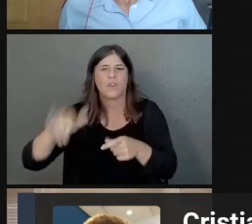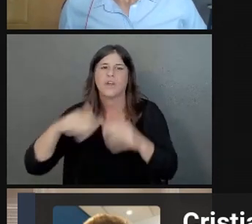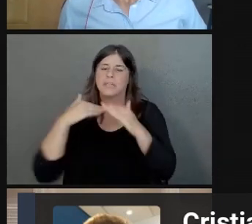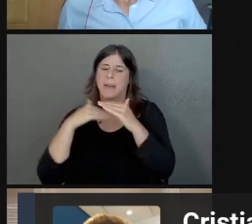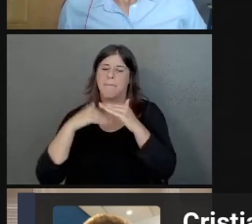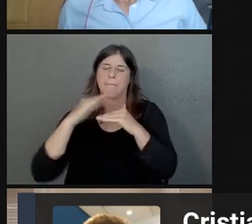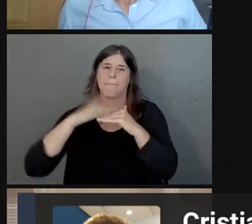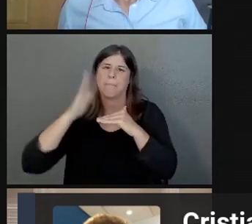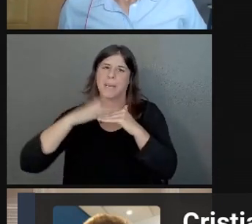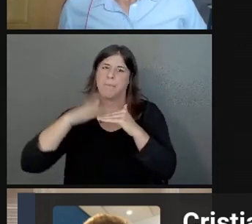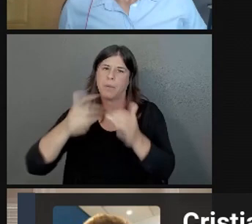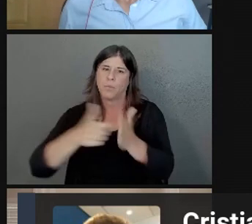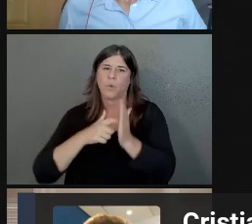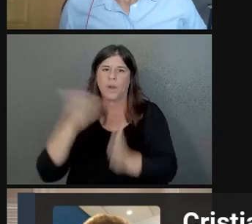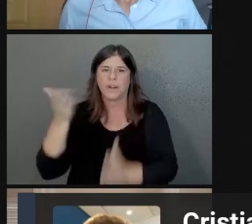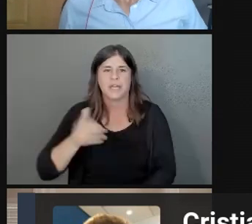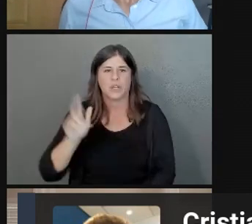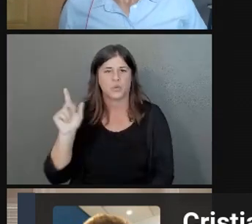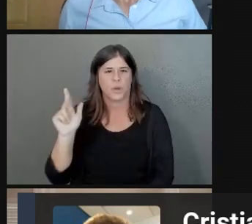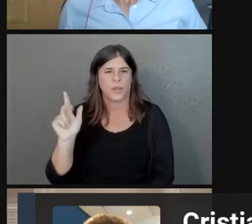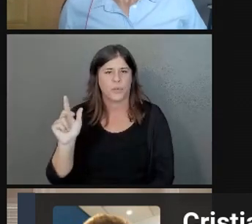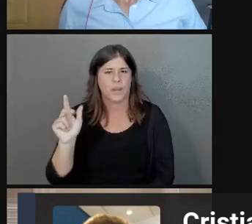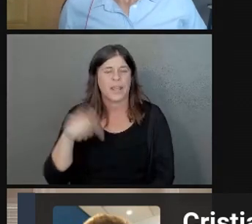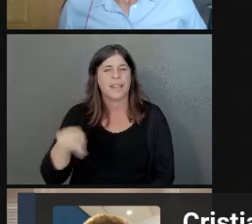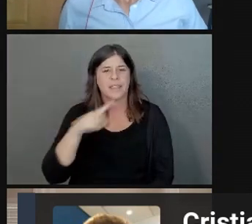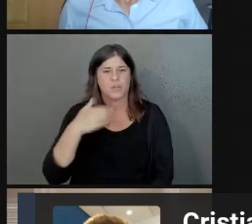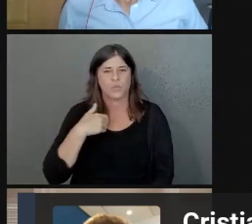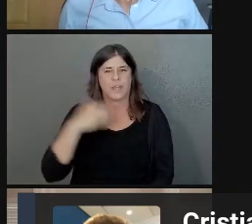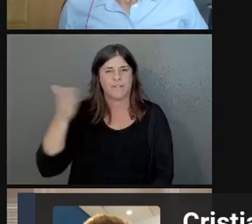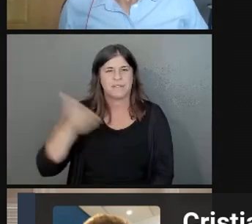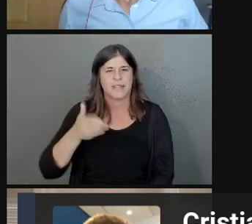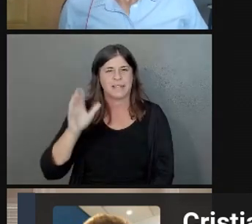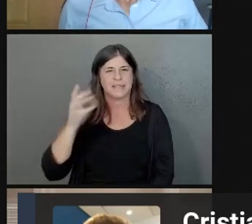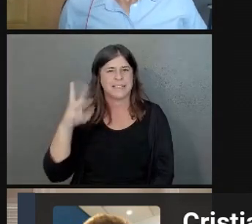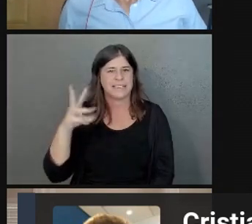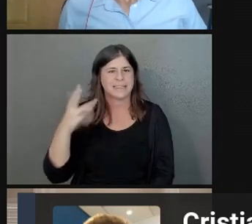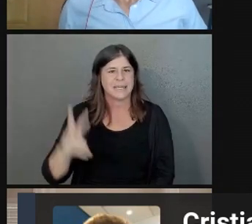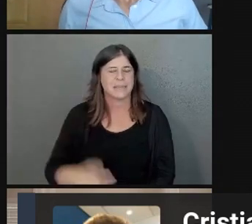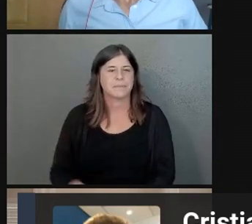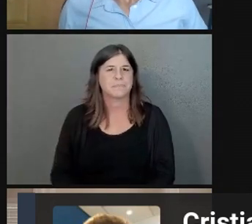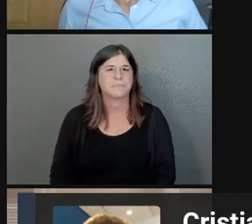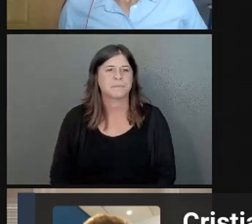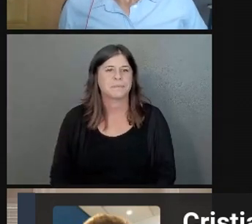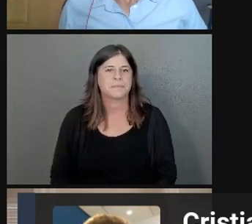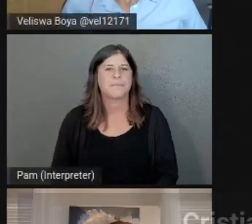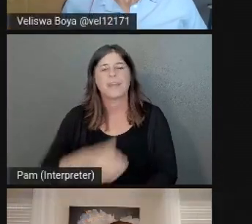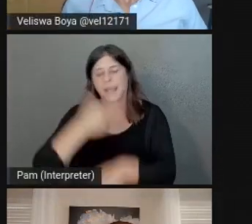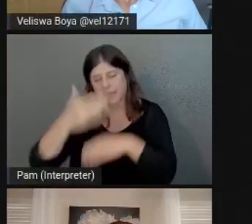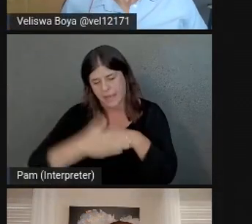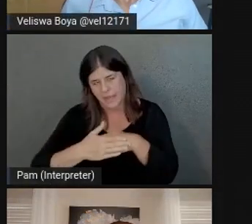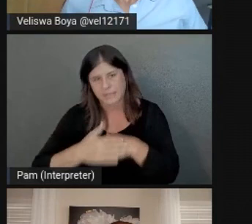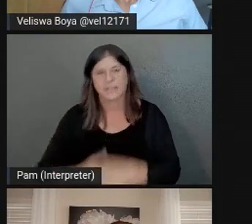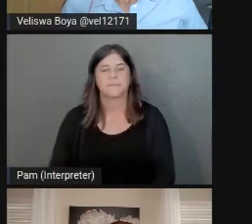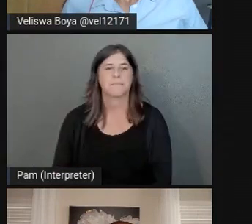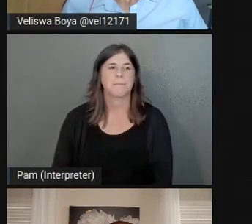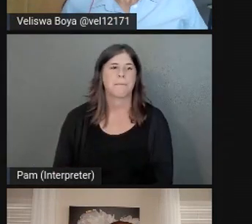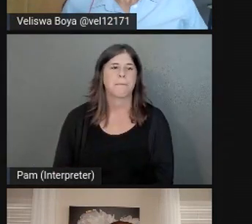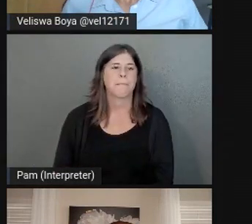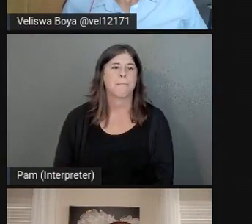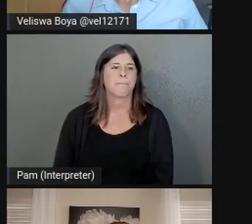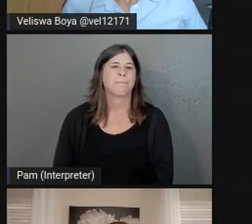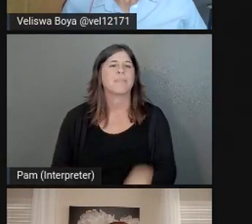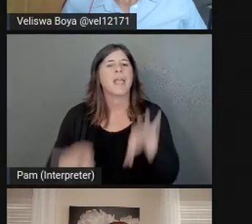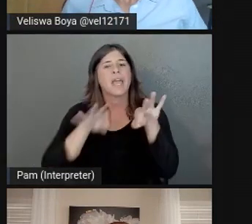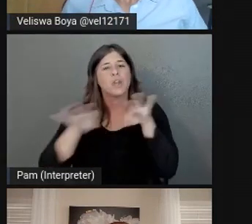of a slash 23. In this case, we have a slash 16. And we'll click Next. And it goes over the